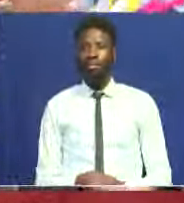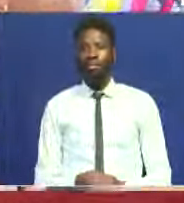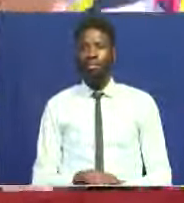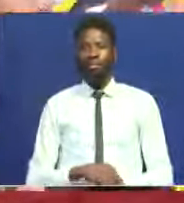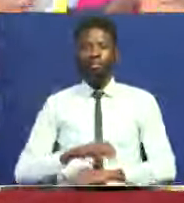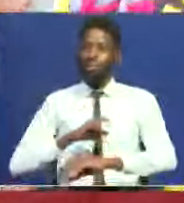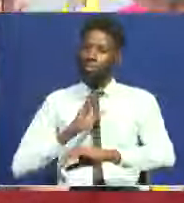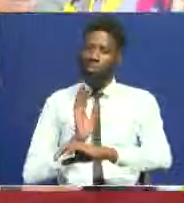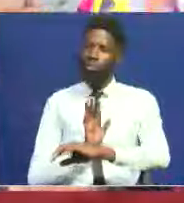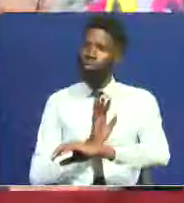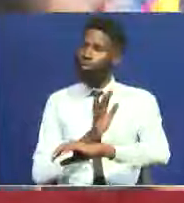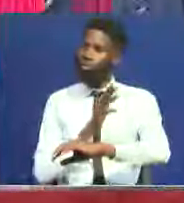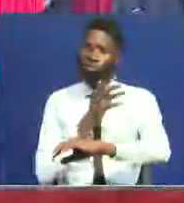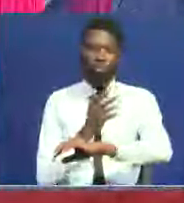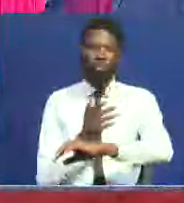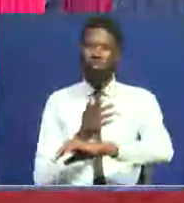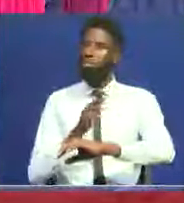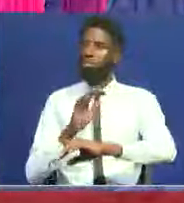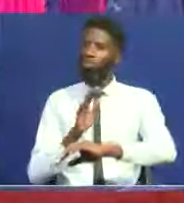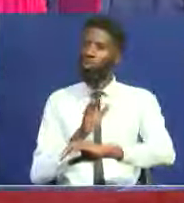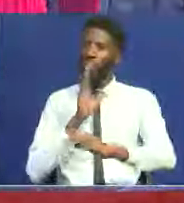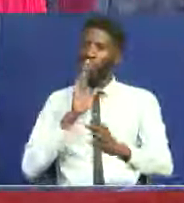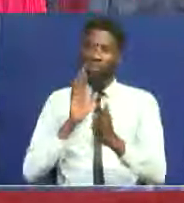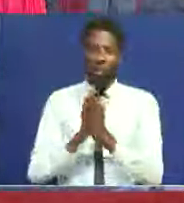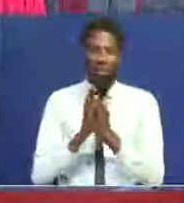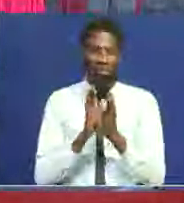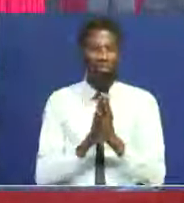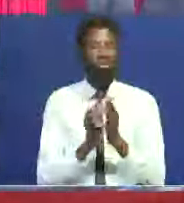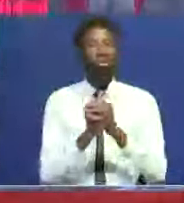Songs of praise and worship filled the air.